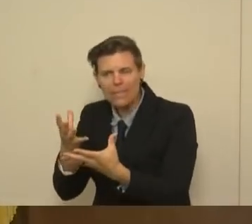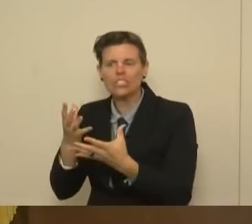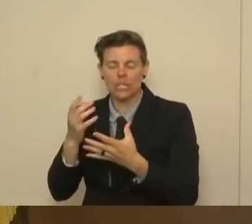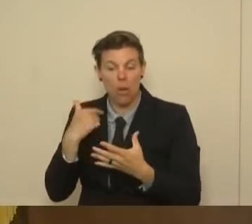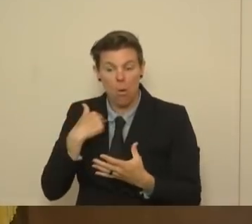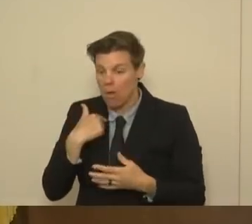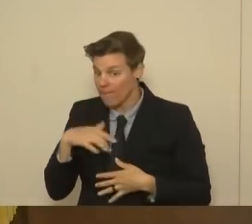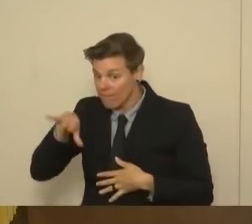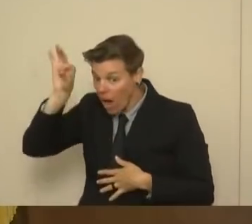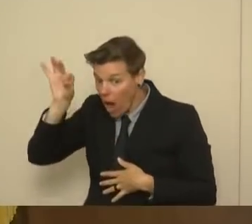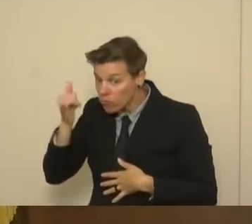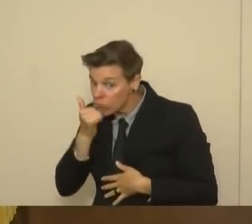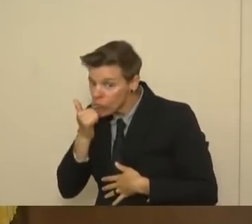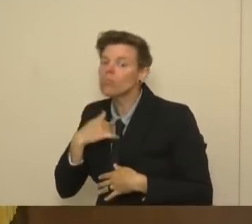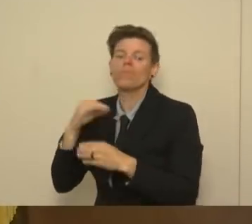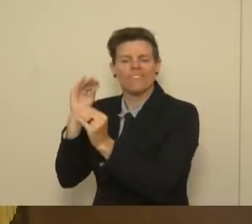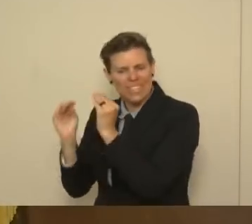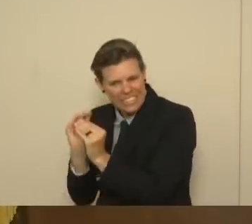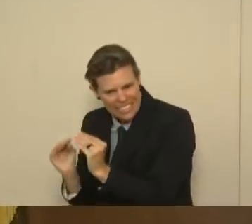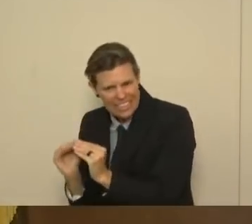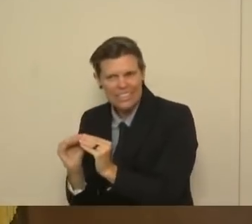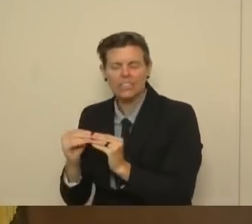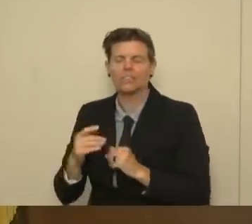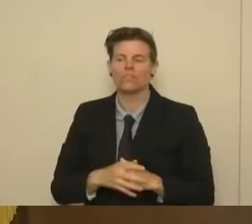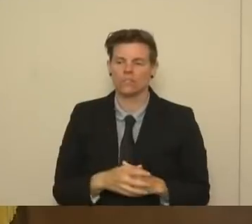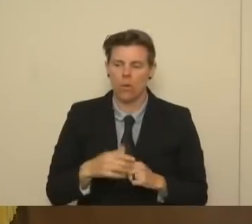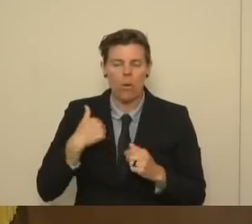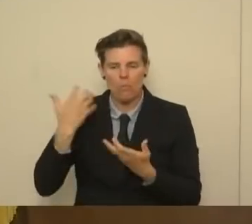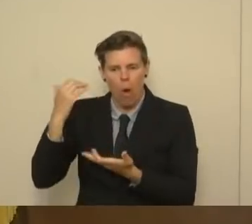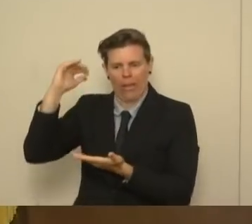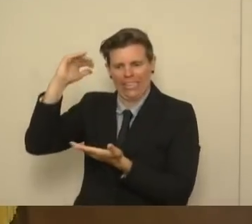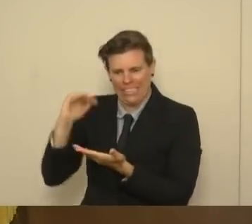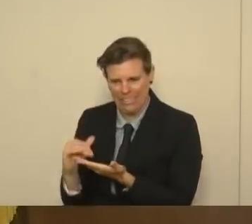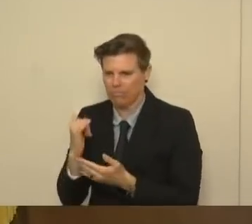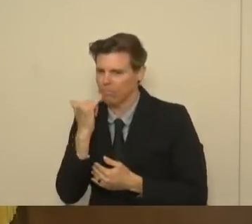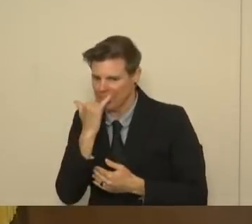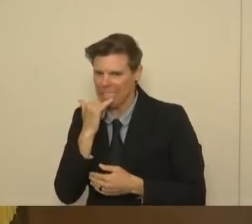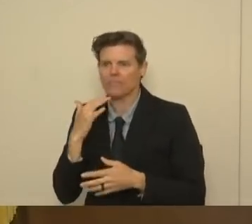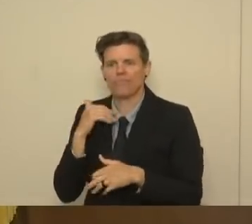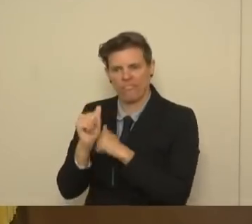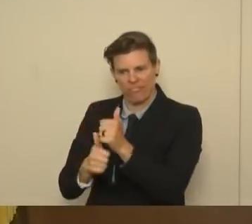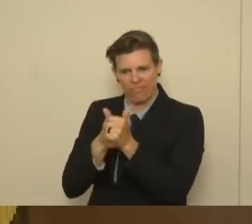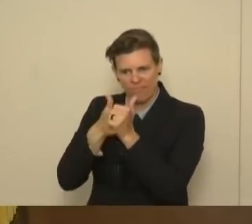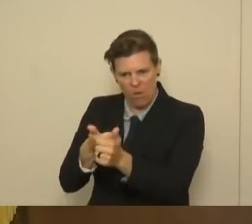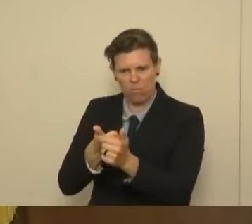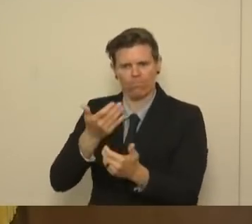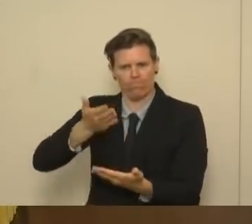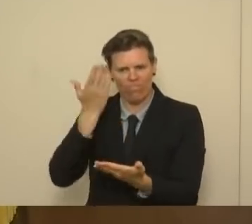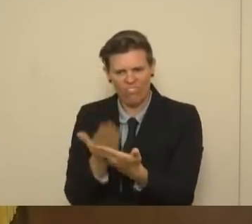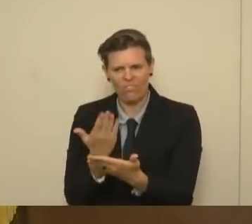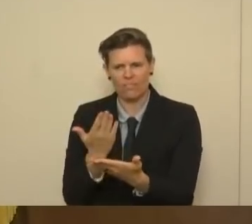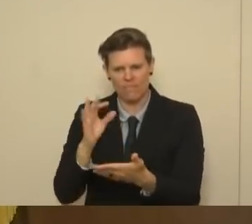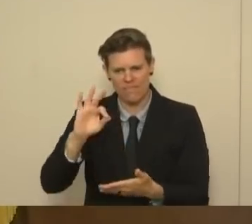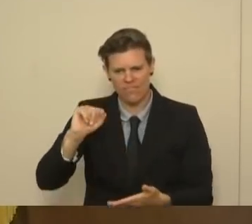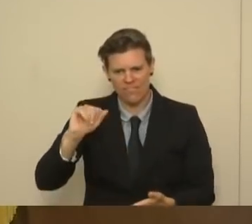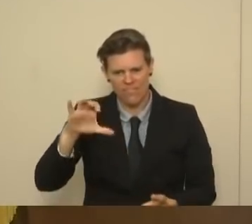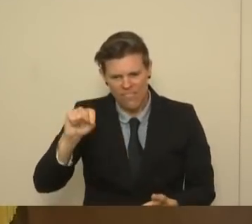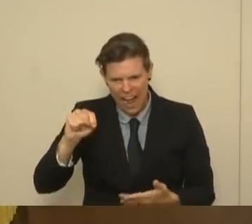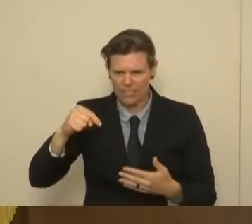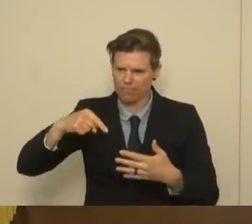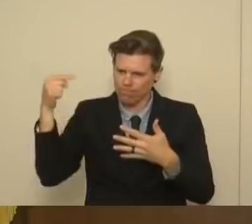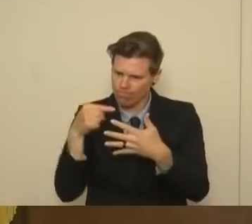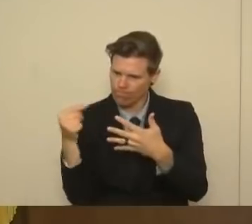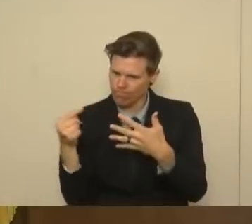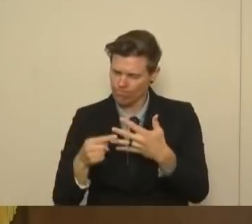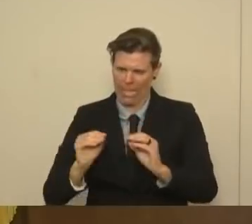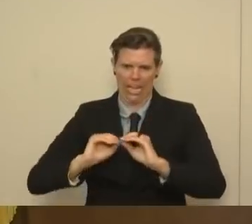that we would make mistakes in the first place, and we follow the facts, and we try to be as transparent. And what I mean by that is if we didn't know about